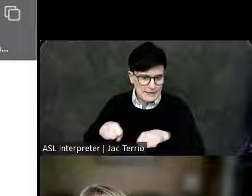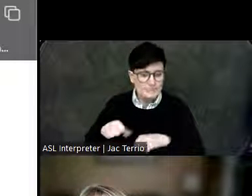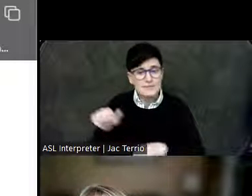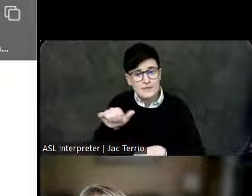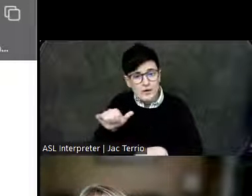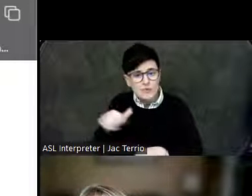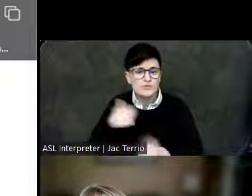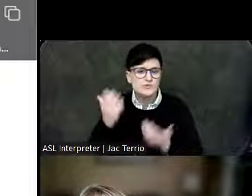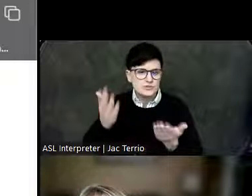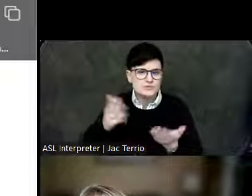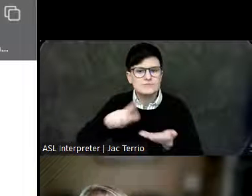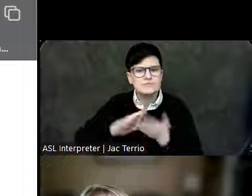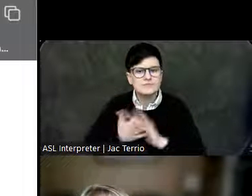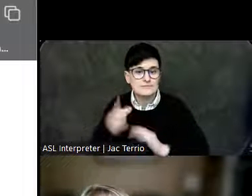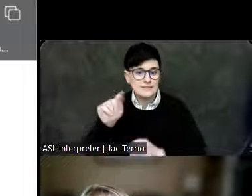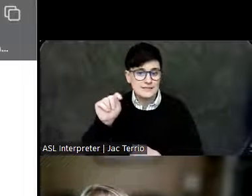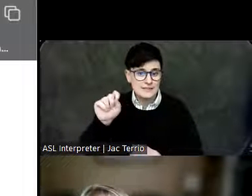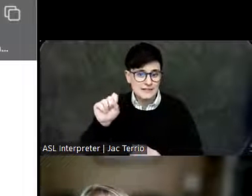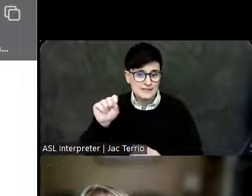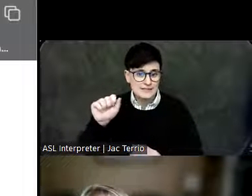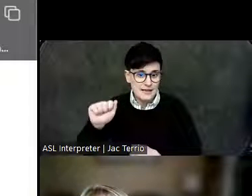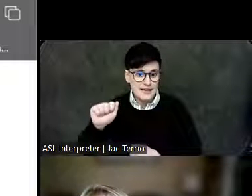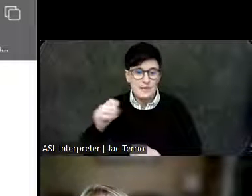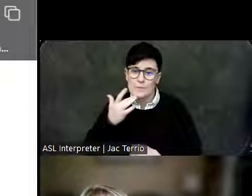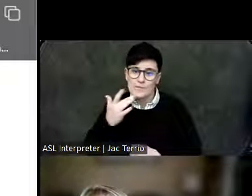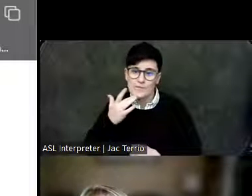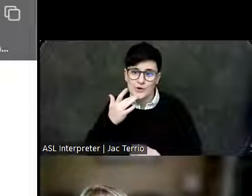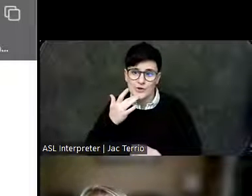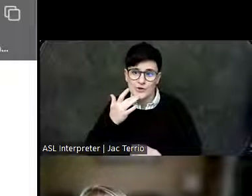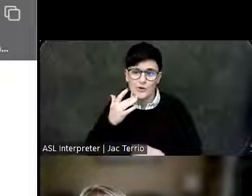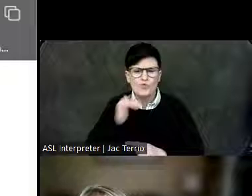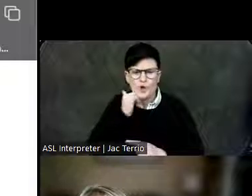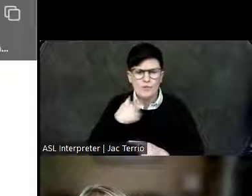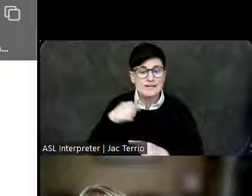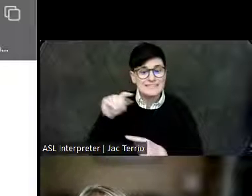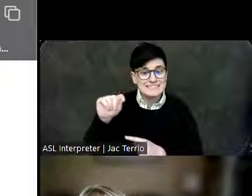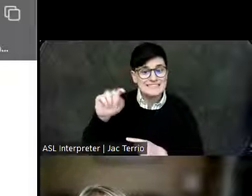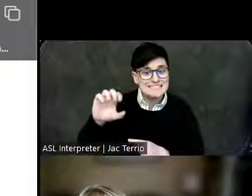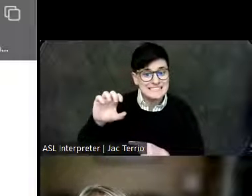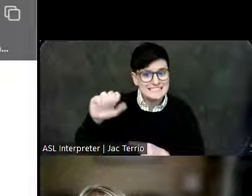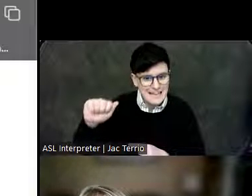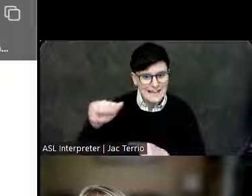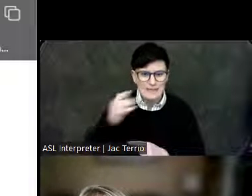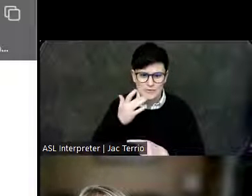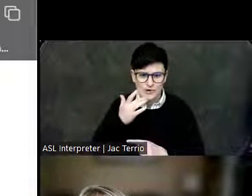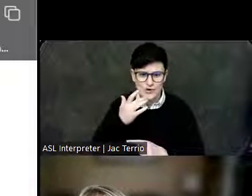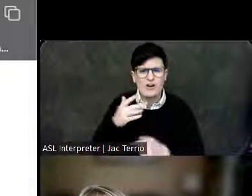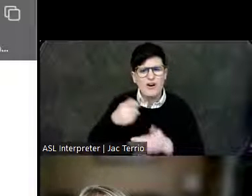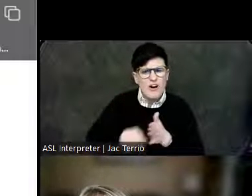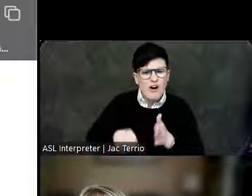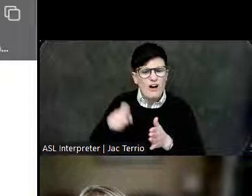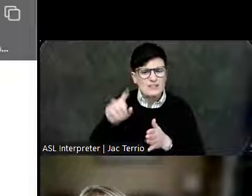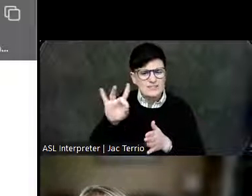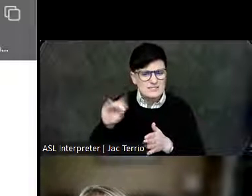preferred. It costs about $80 a person. It lasts about 5 years. But once you do that and you get